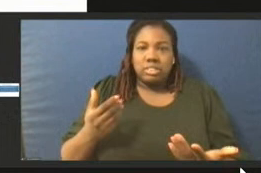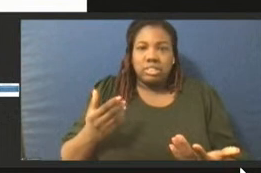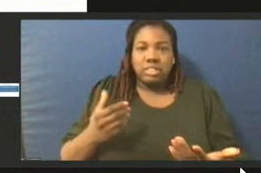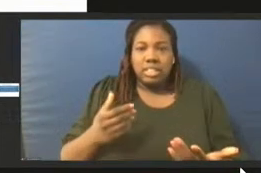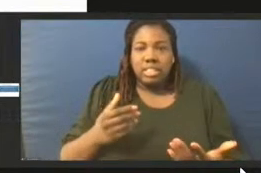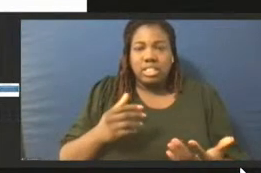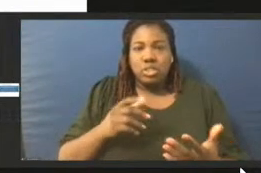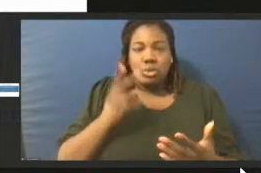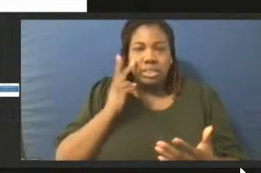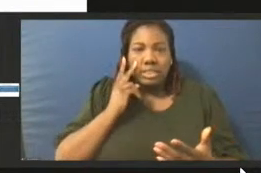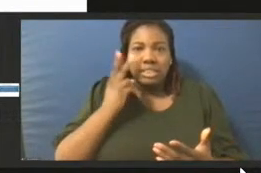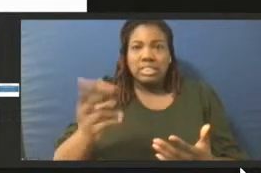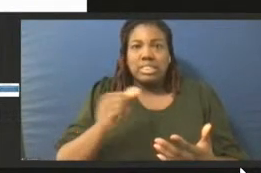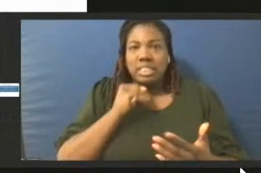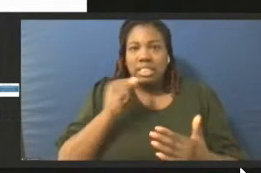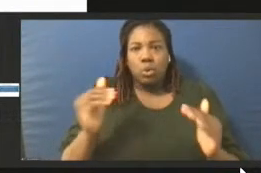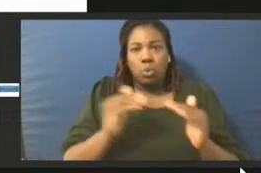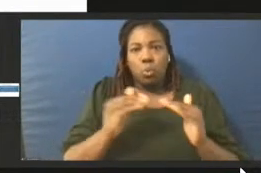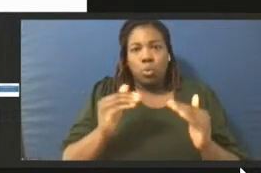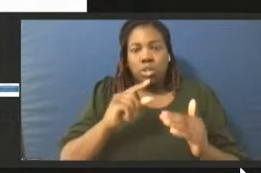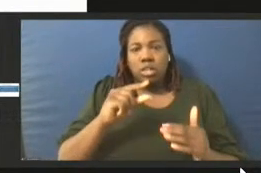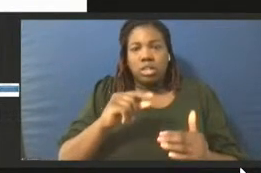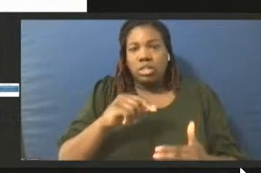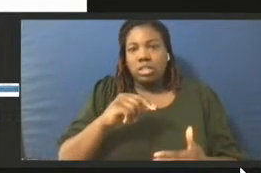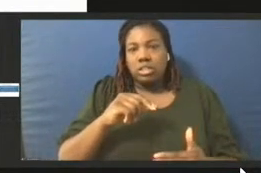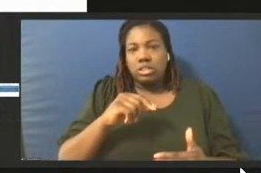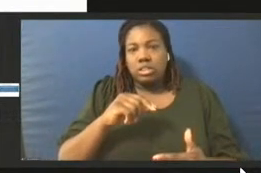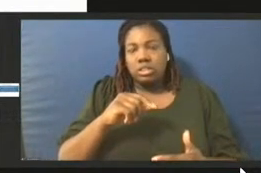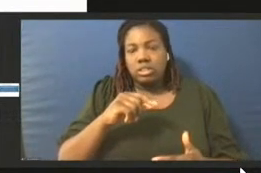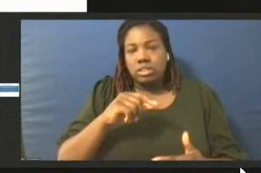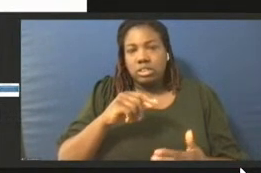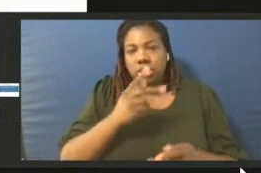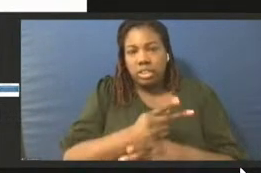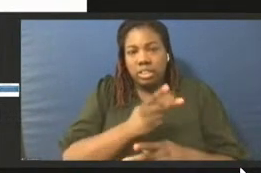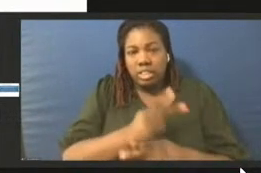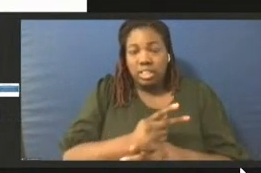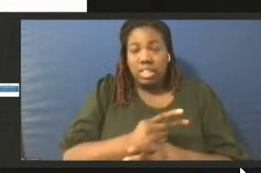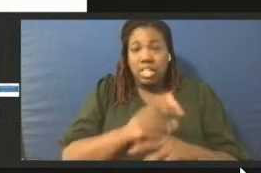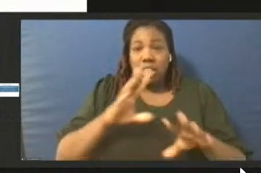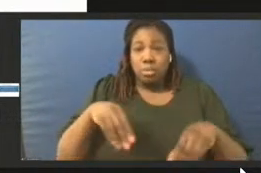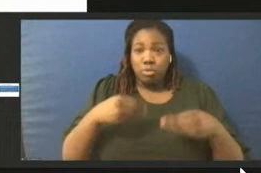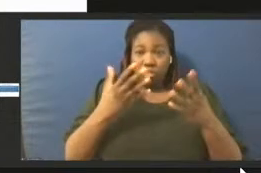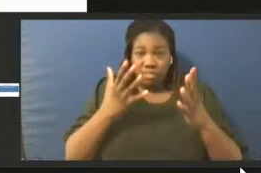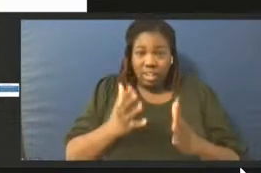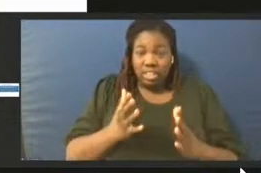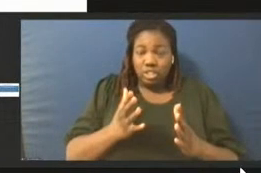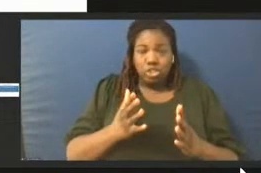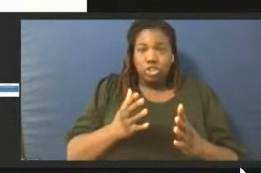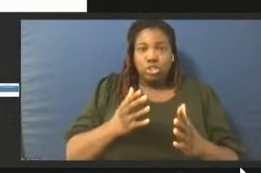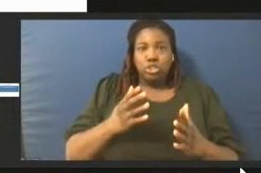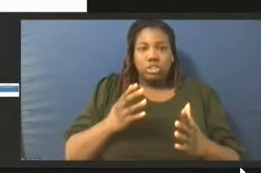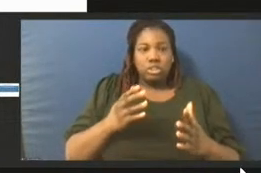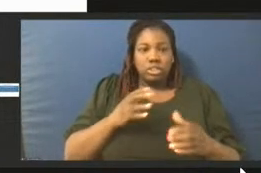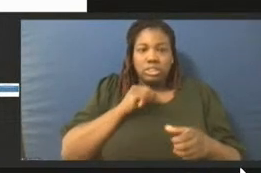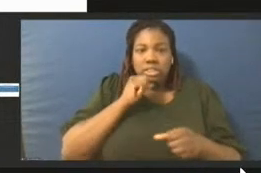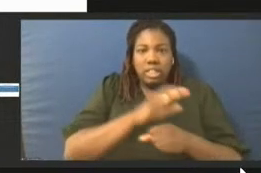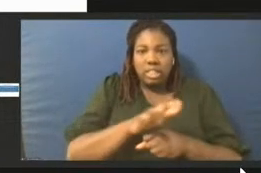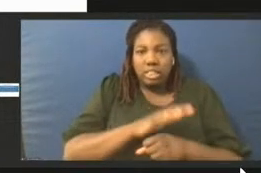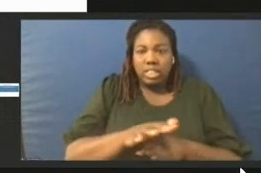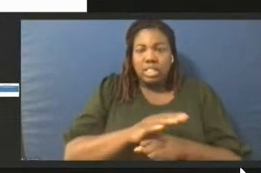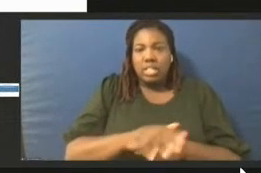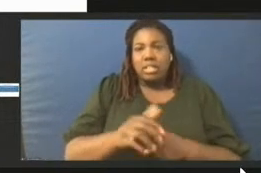care. Secondly, the shortage of providers is significant, but is truly underrepresented by people of